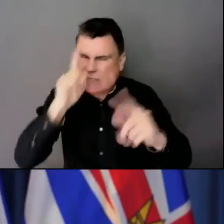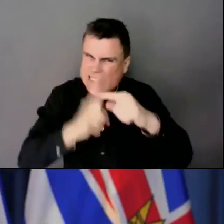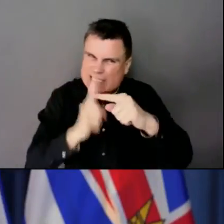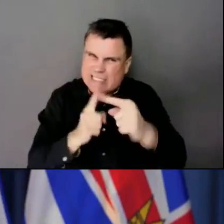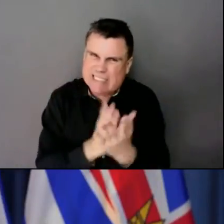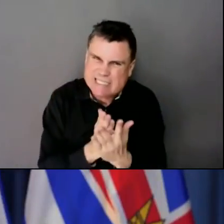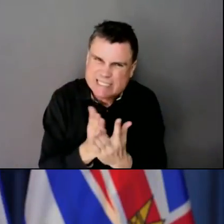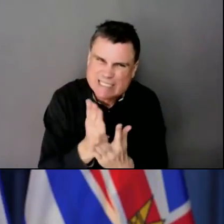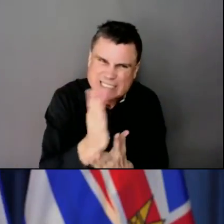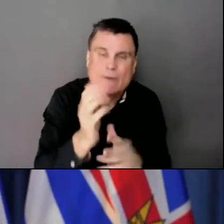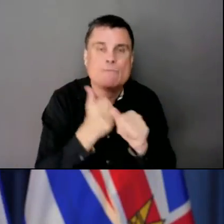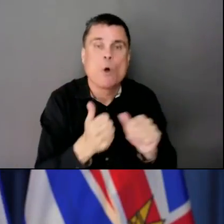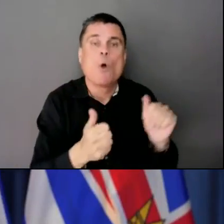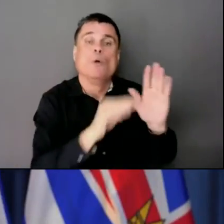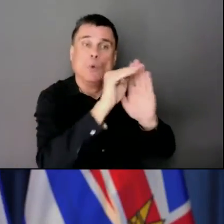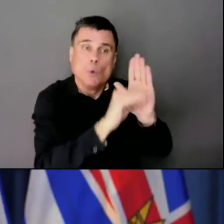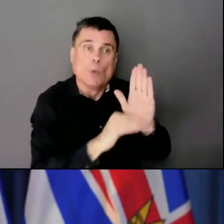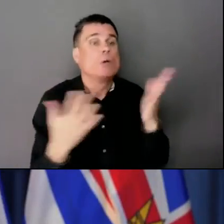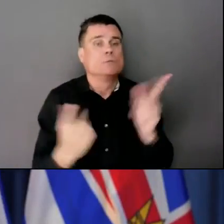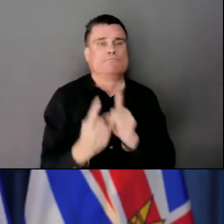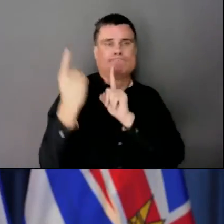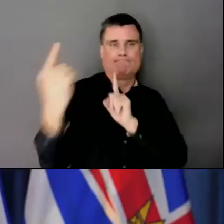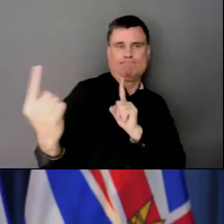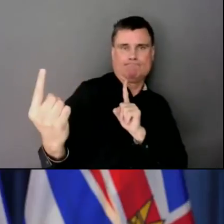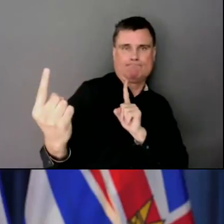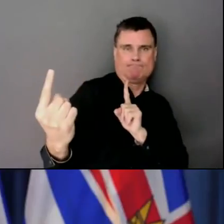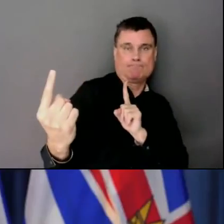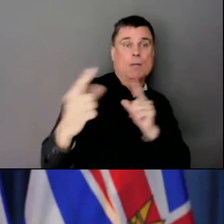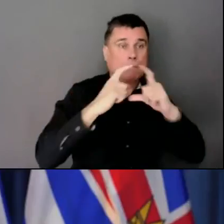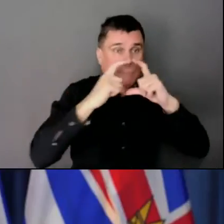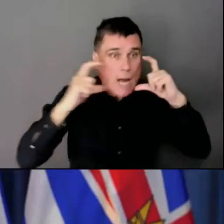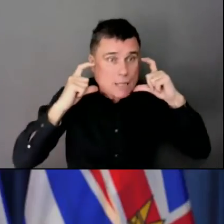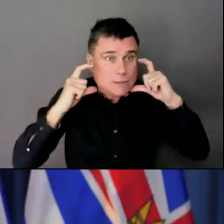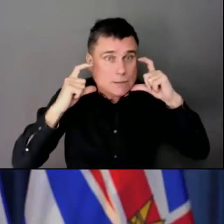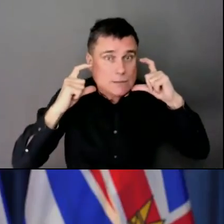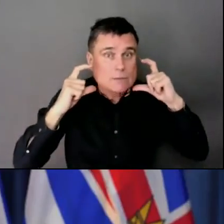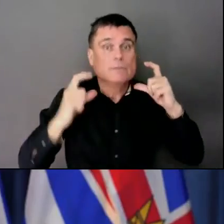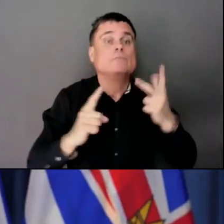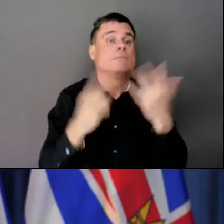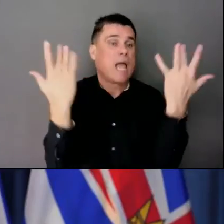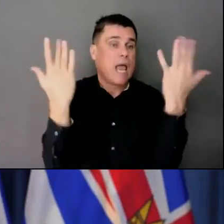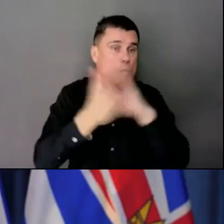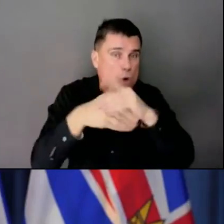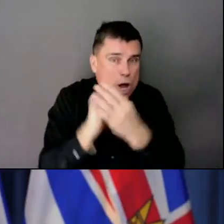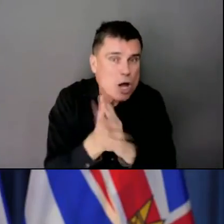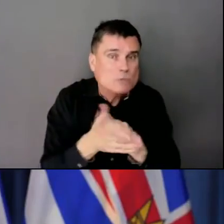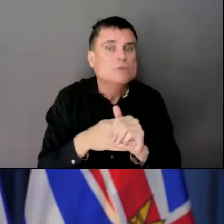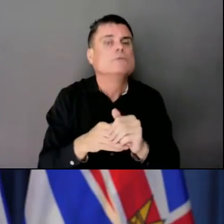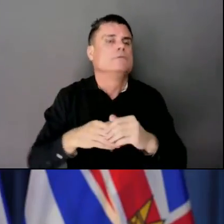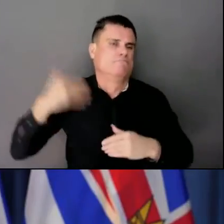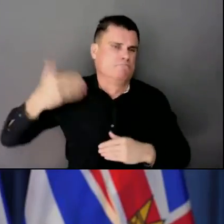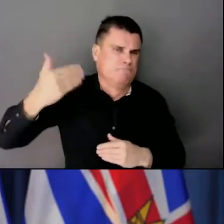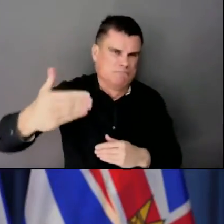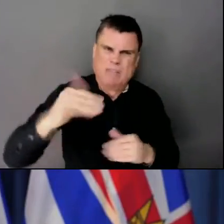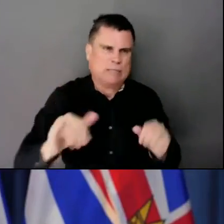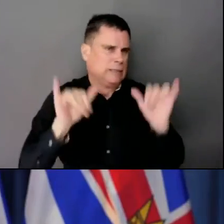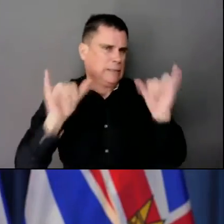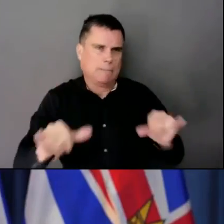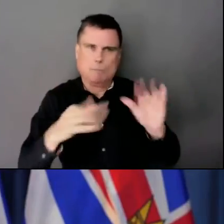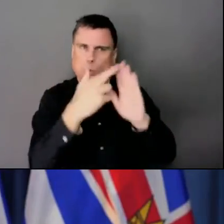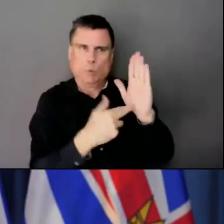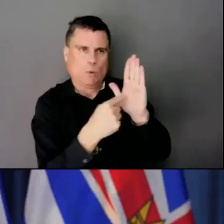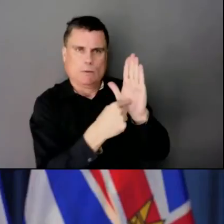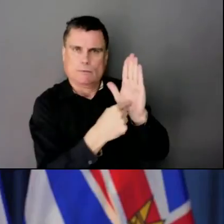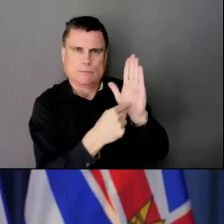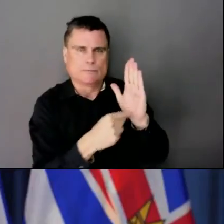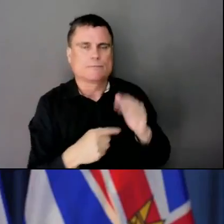vulnerable populations. We follow those directions. We get our immunizations, and British Columbia will be back to where we want it to be. And with that, I'll ask Dr. Henry to